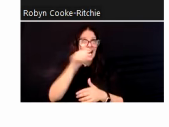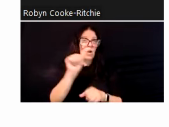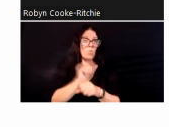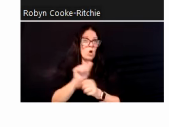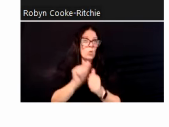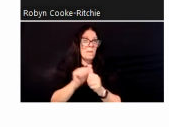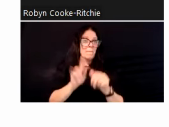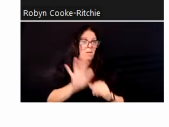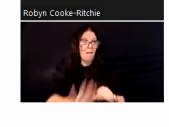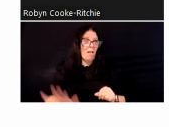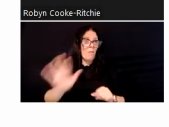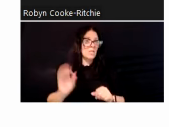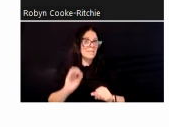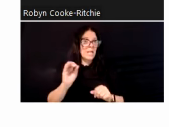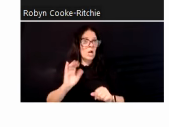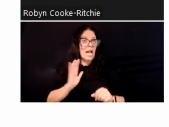our ministry.